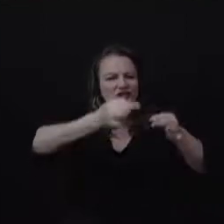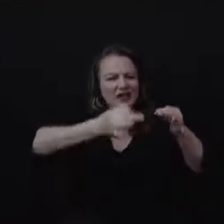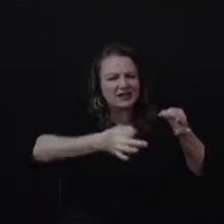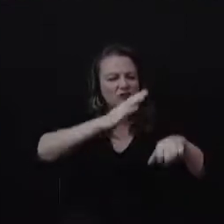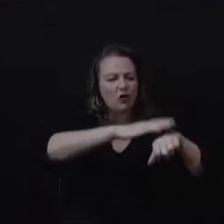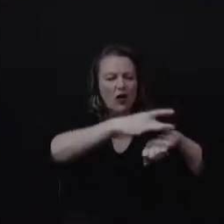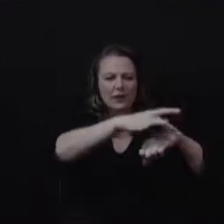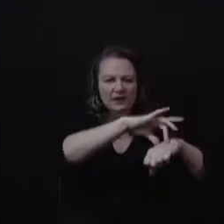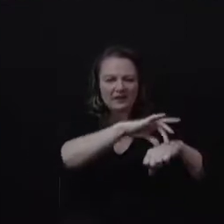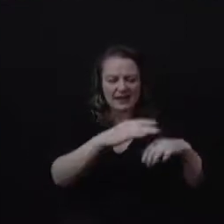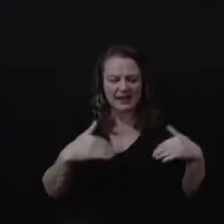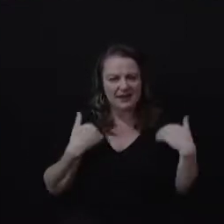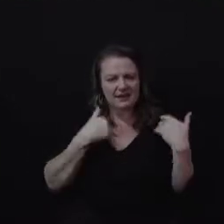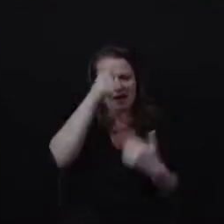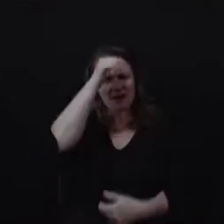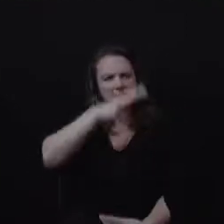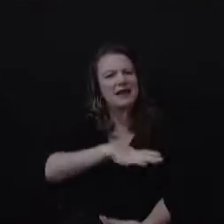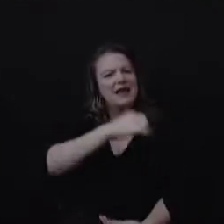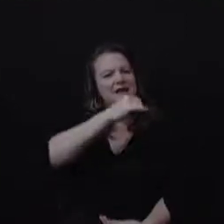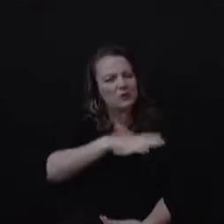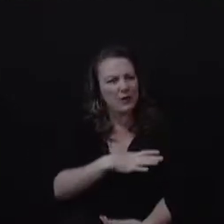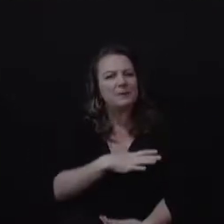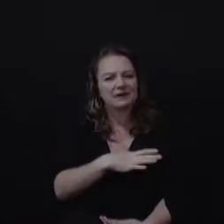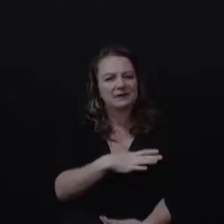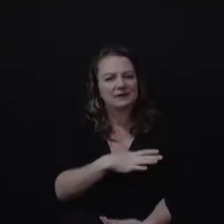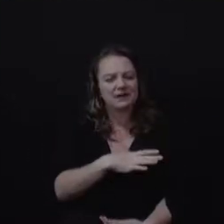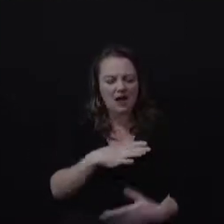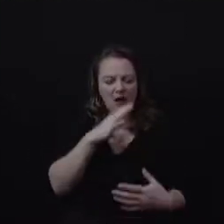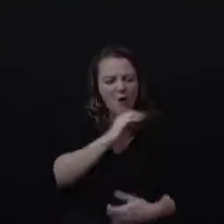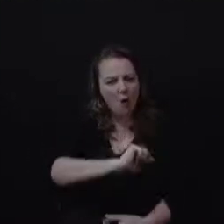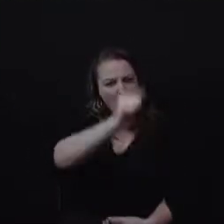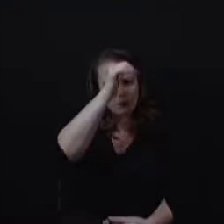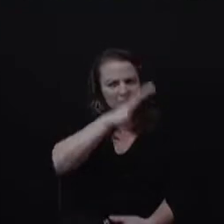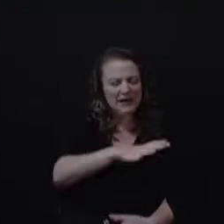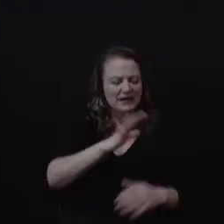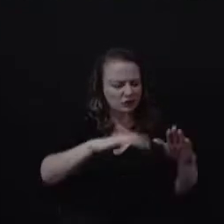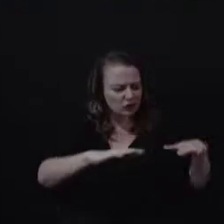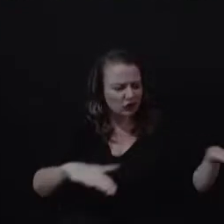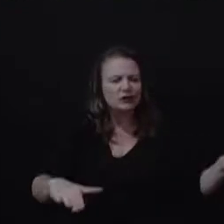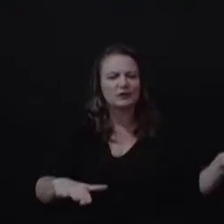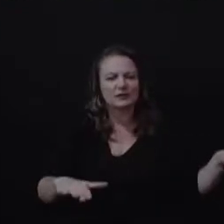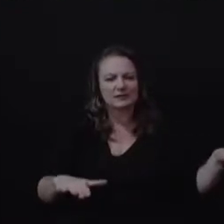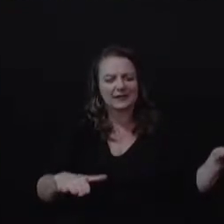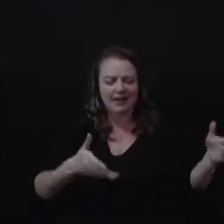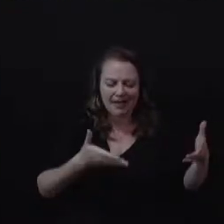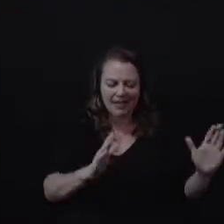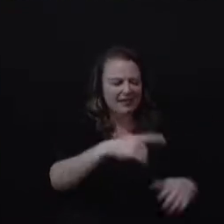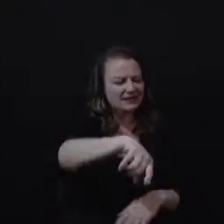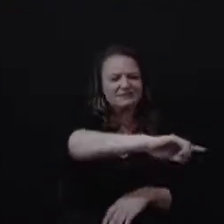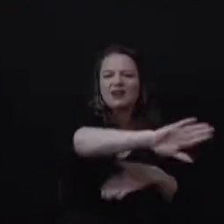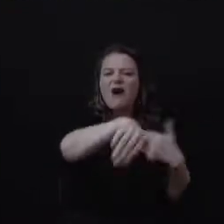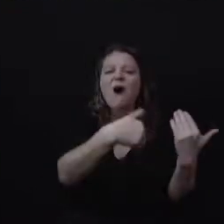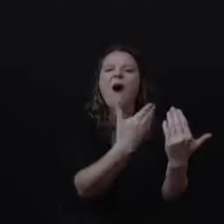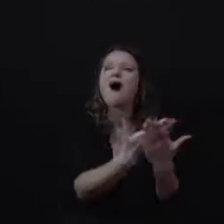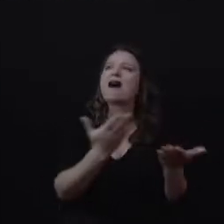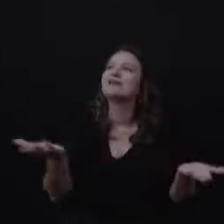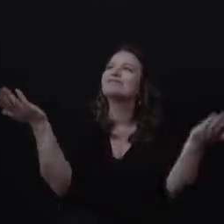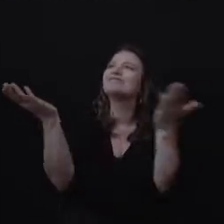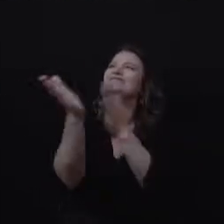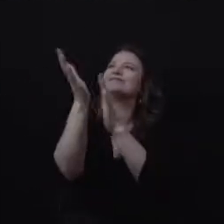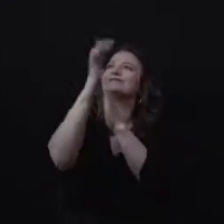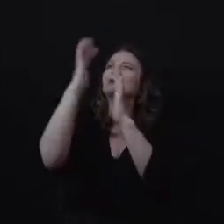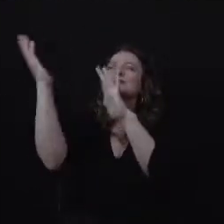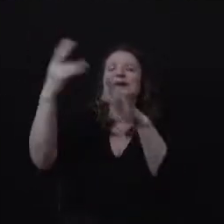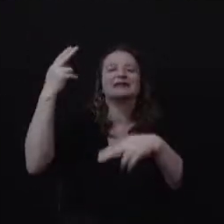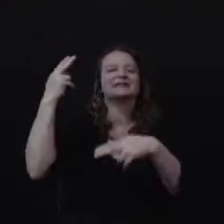earth, young men and young women, old men and children, let them all praise the name of